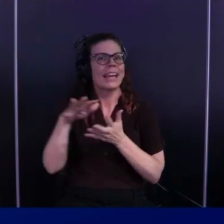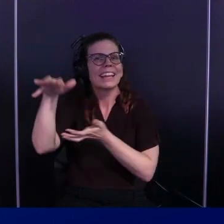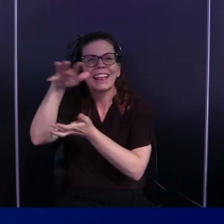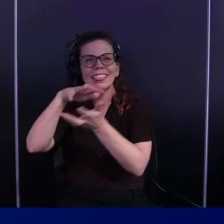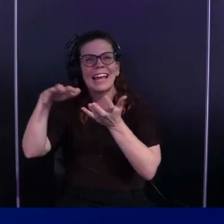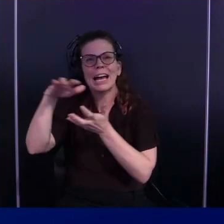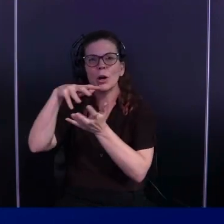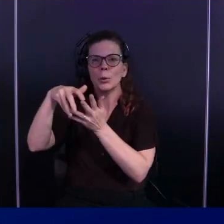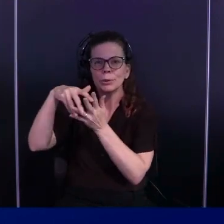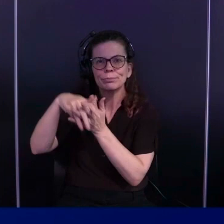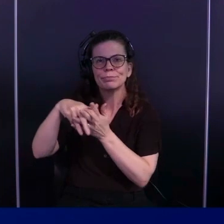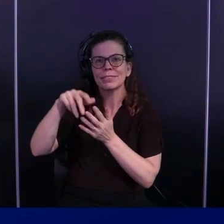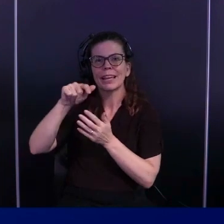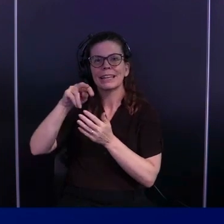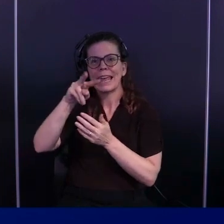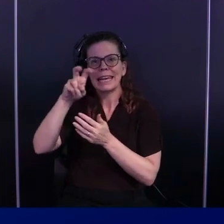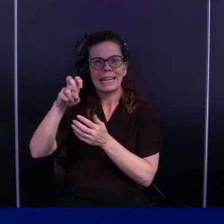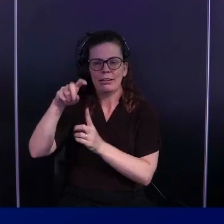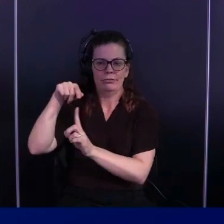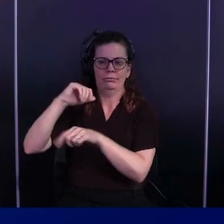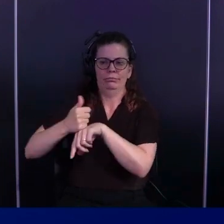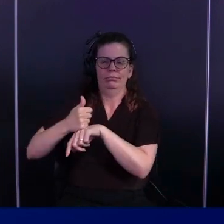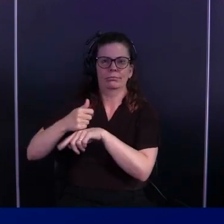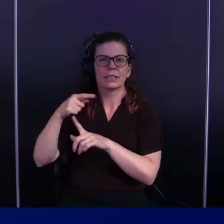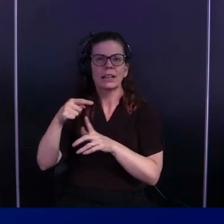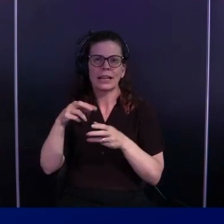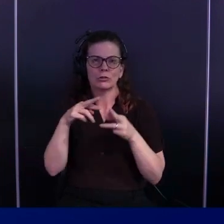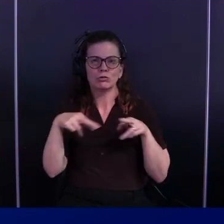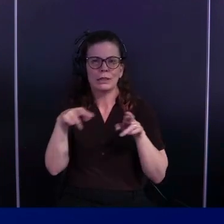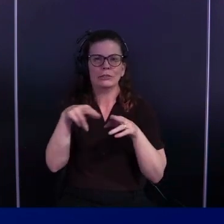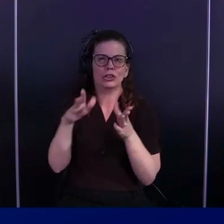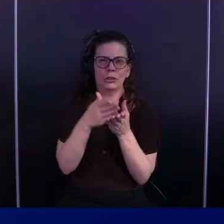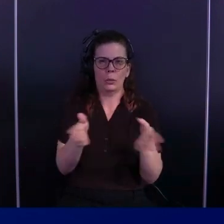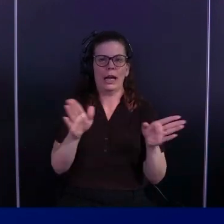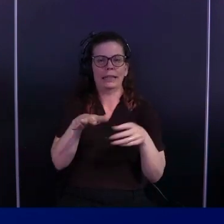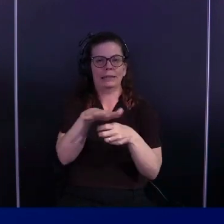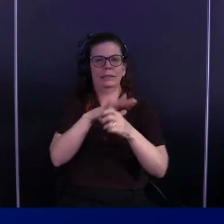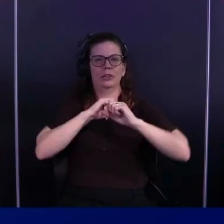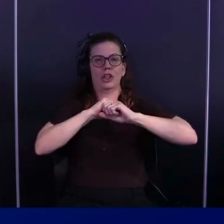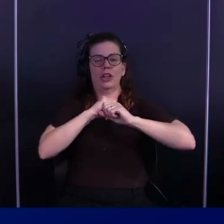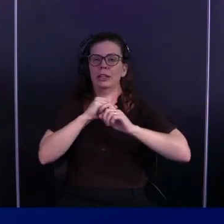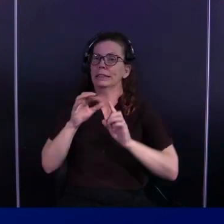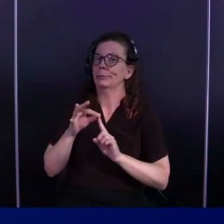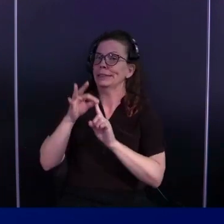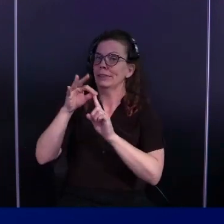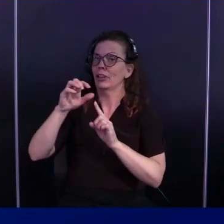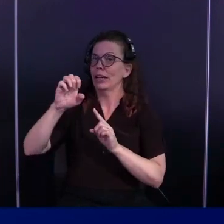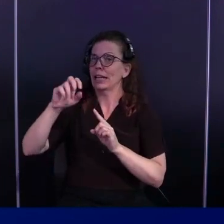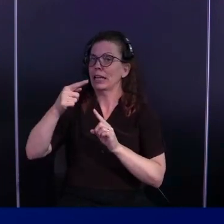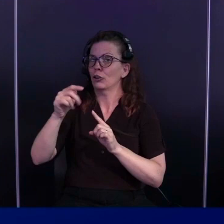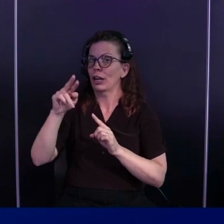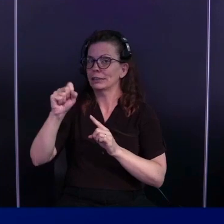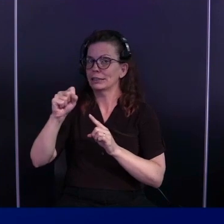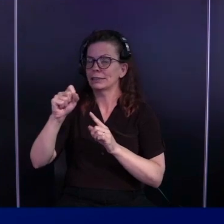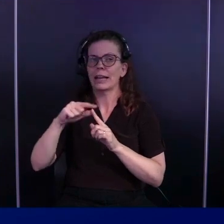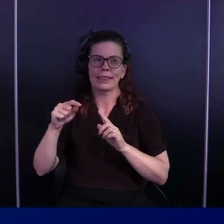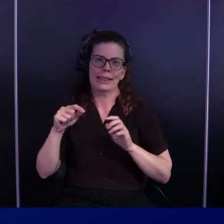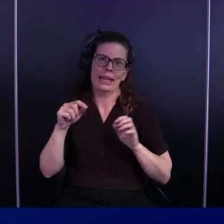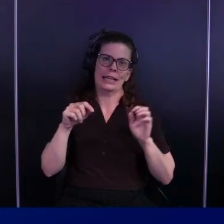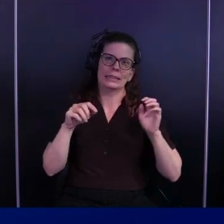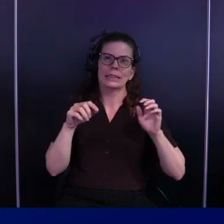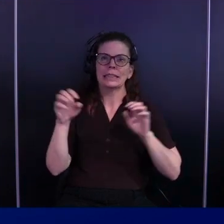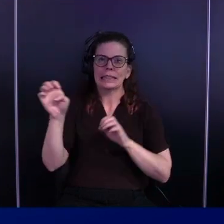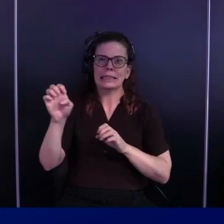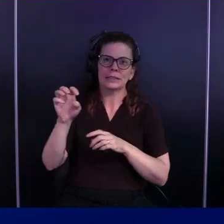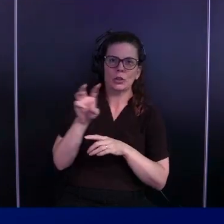cloud-native offering that offers, again, this kind of region-wide security specifically for egress cases and for east-west cases, because we've identified